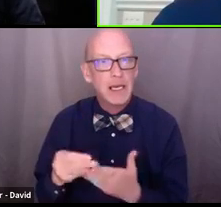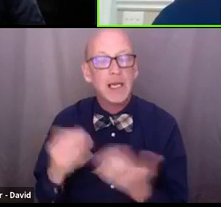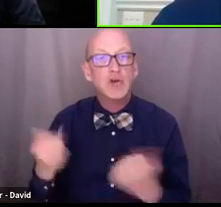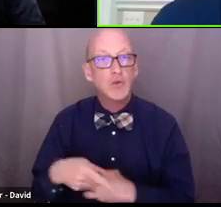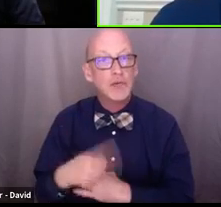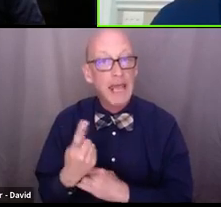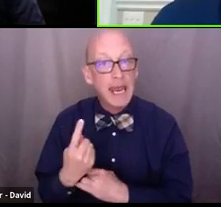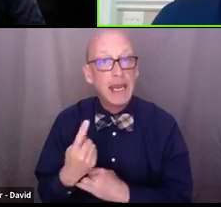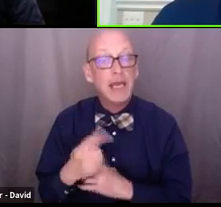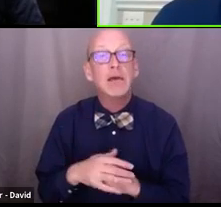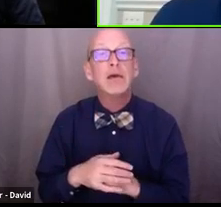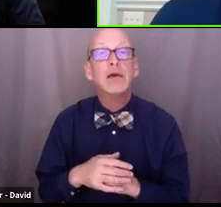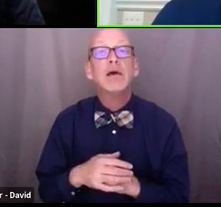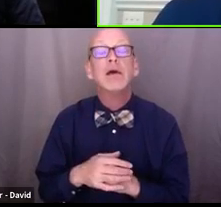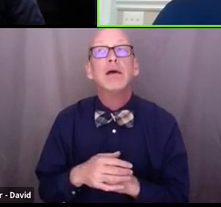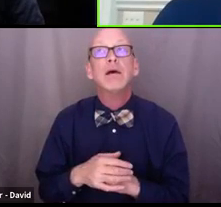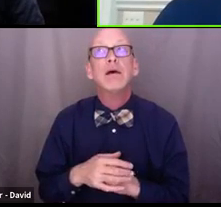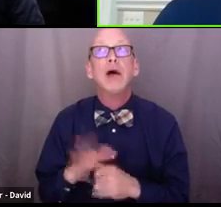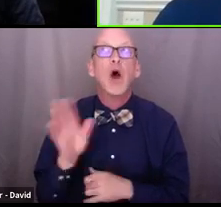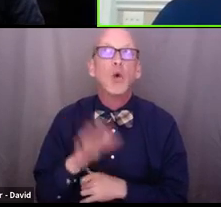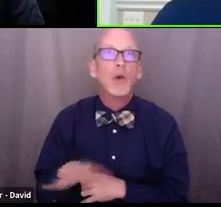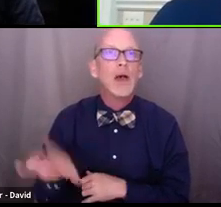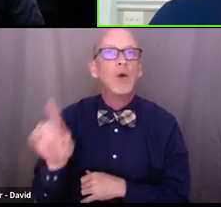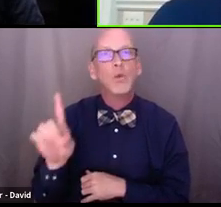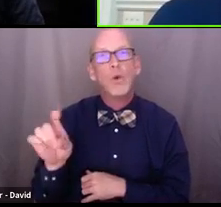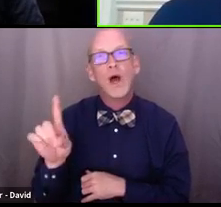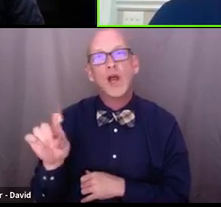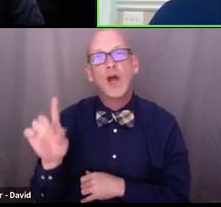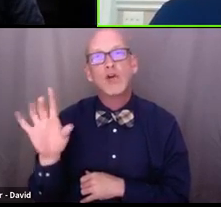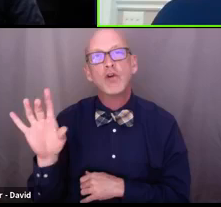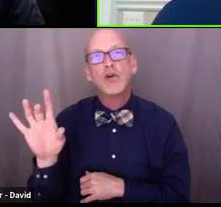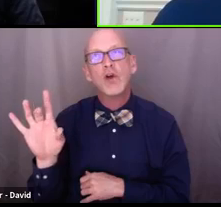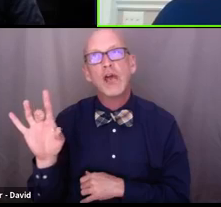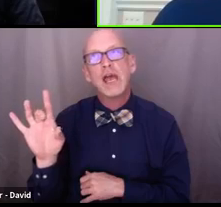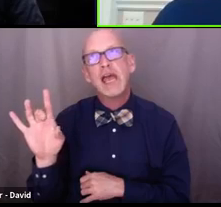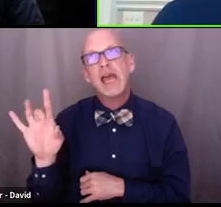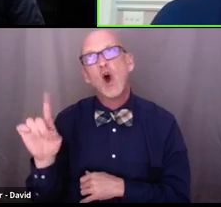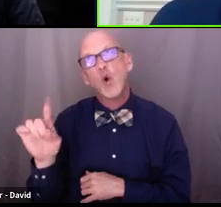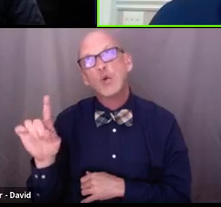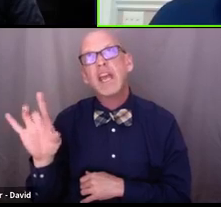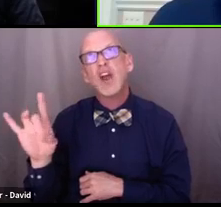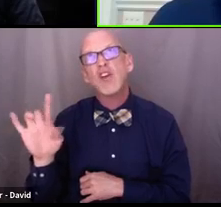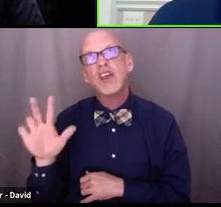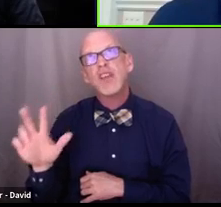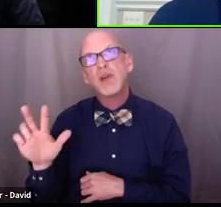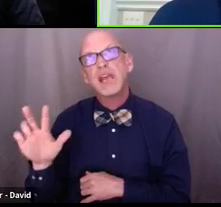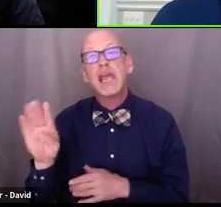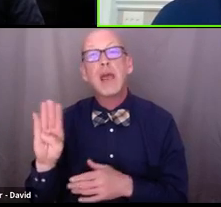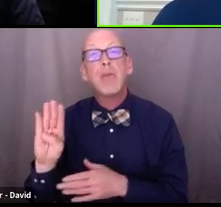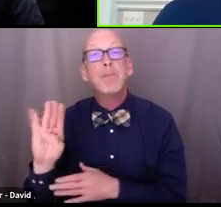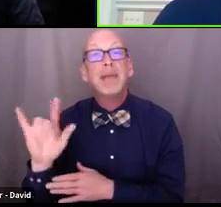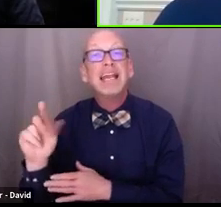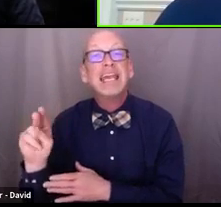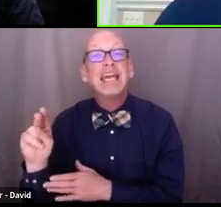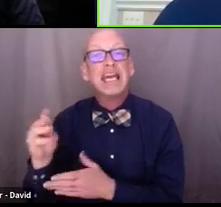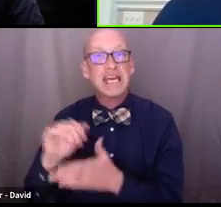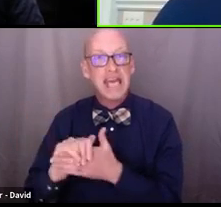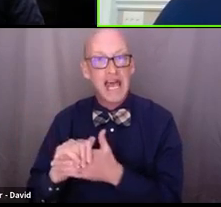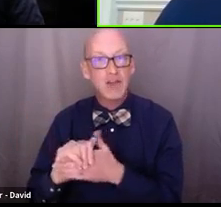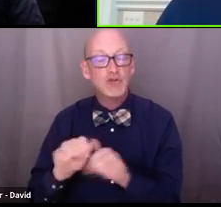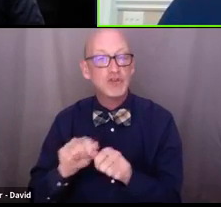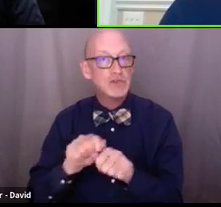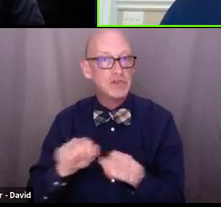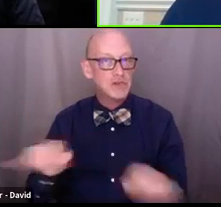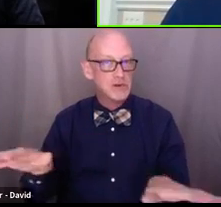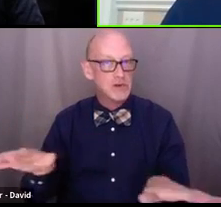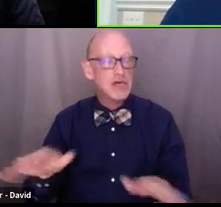Today, though, is only about $183 billion, only $183 billion that's been dispersed.